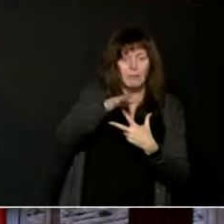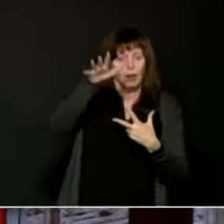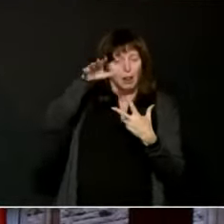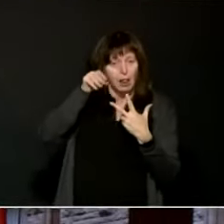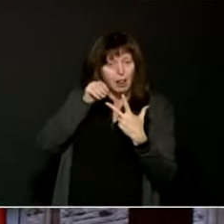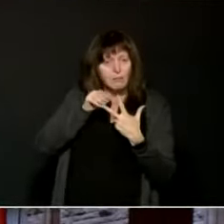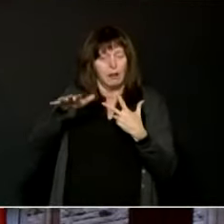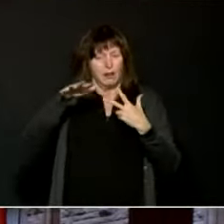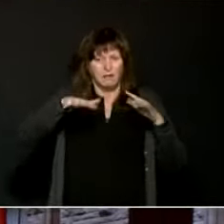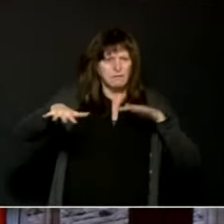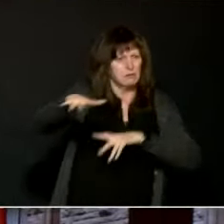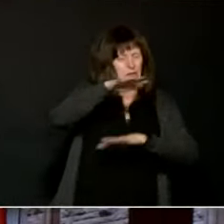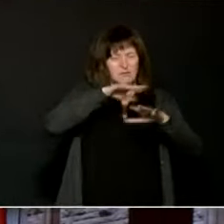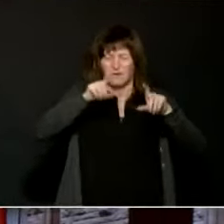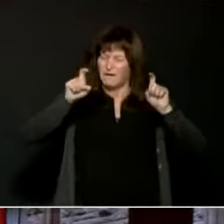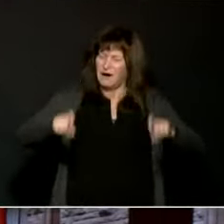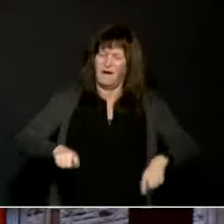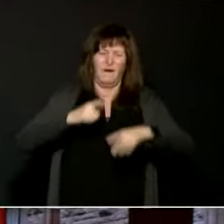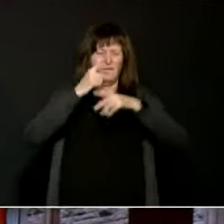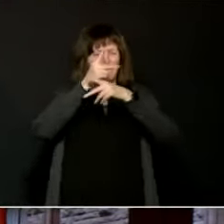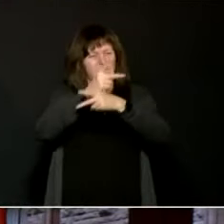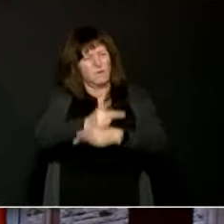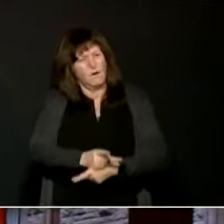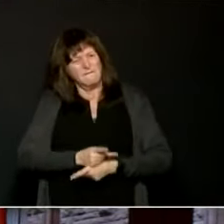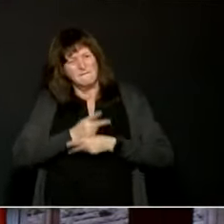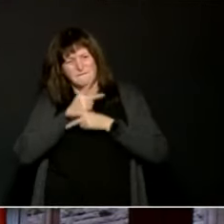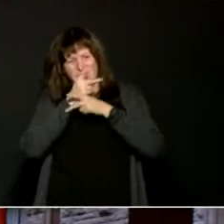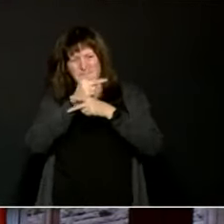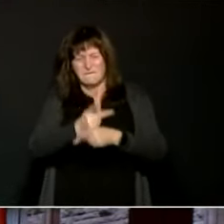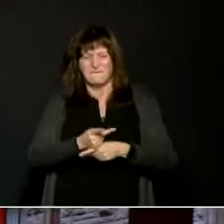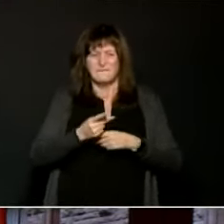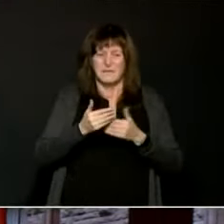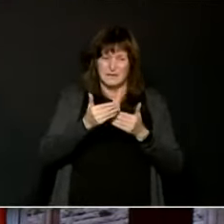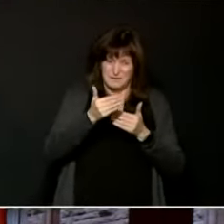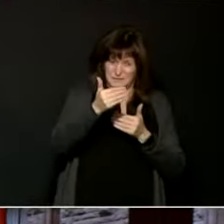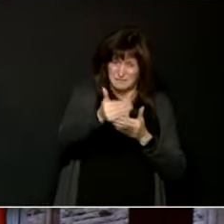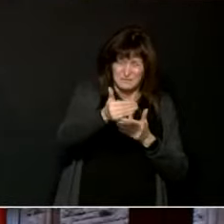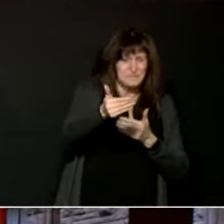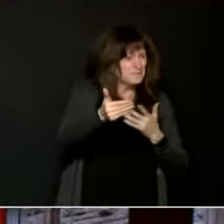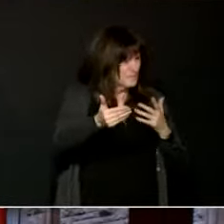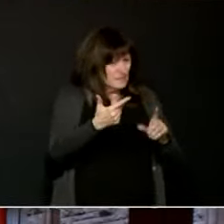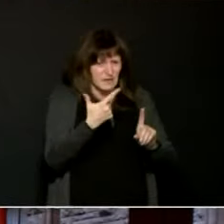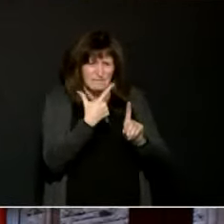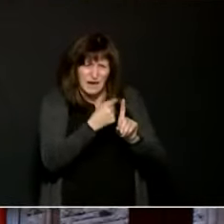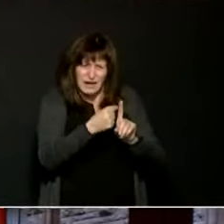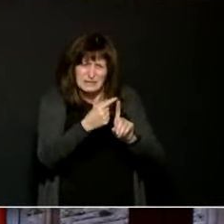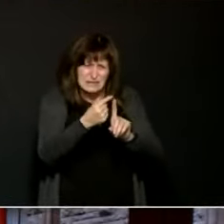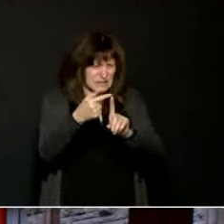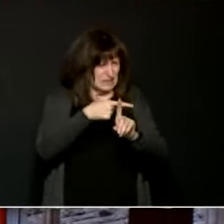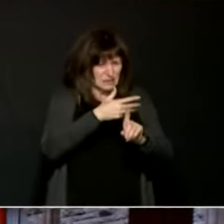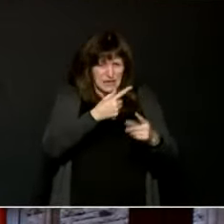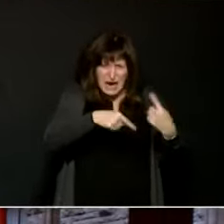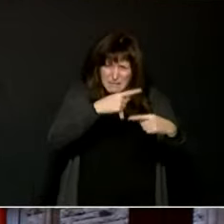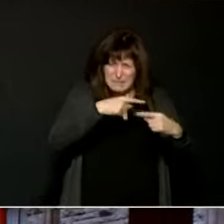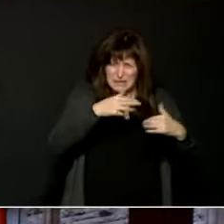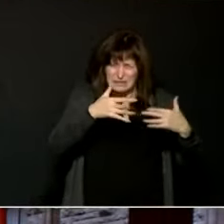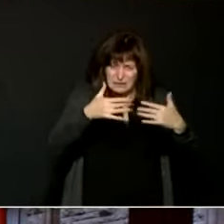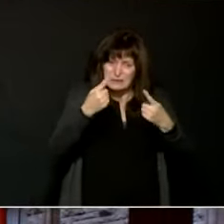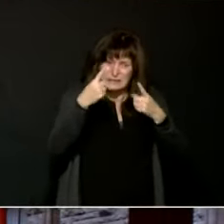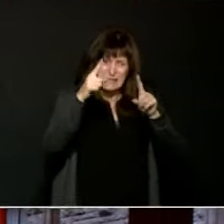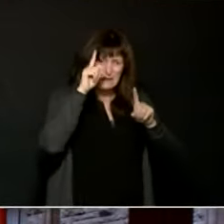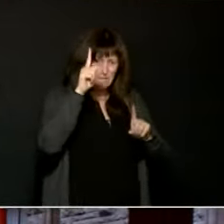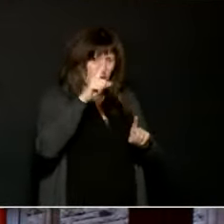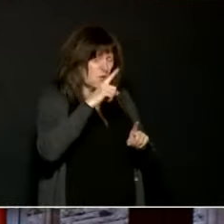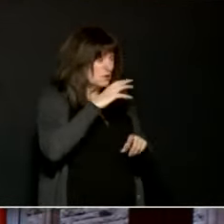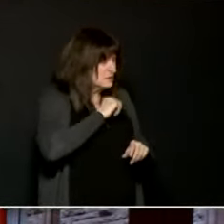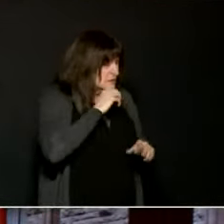The light at the end of the tunnel is coming. We see the vaccines are working. We're trying to get as much vaccine as soon as we can and to get it out in a